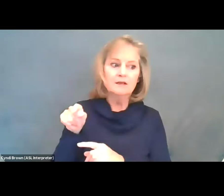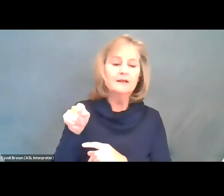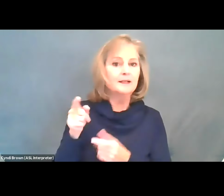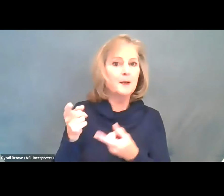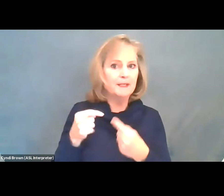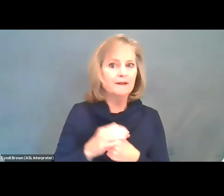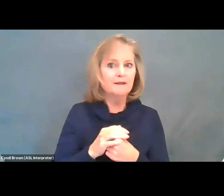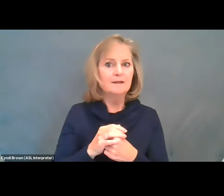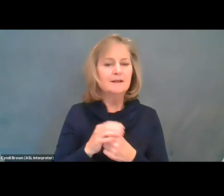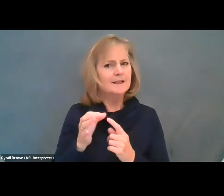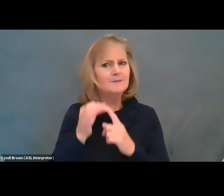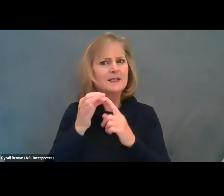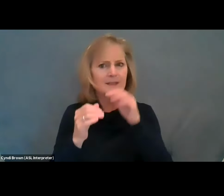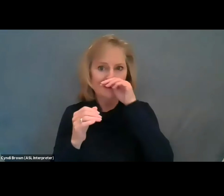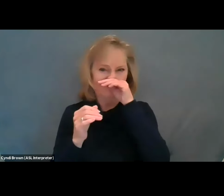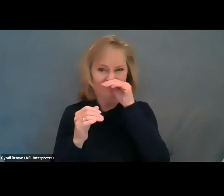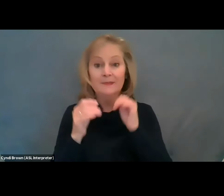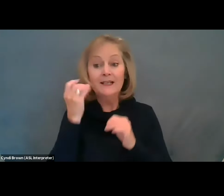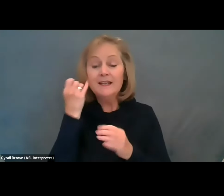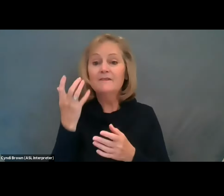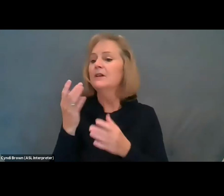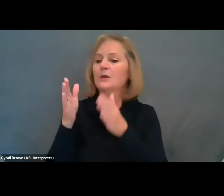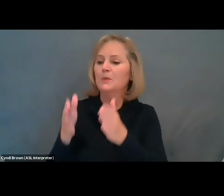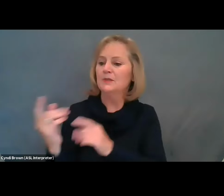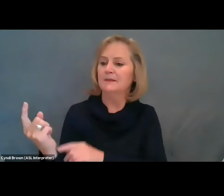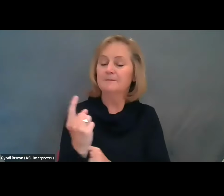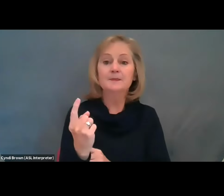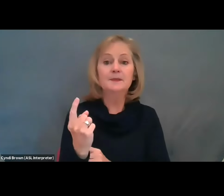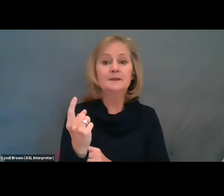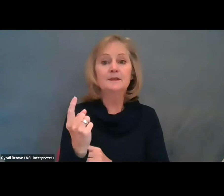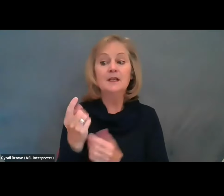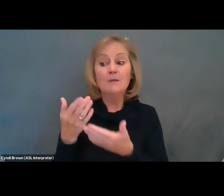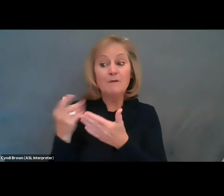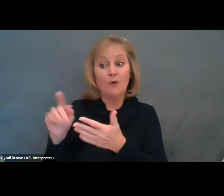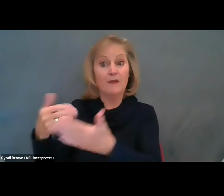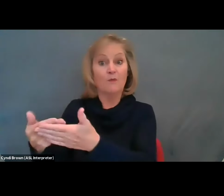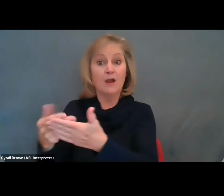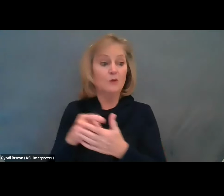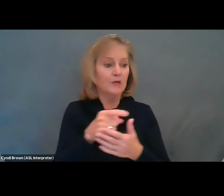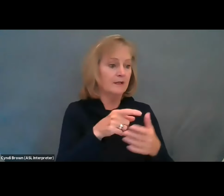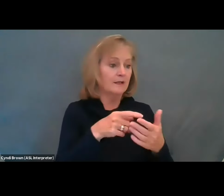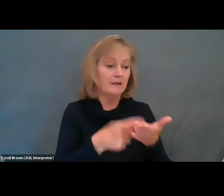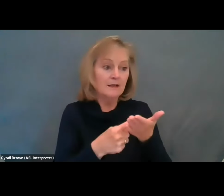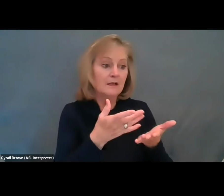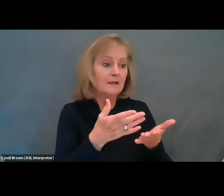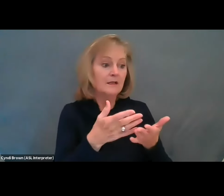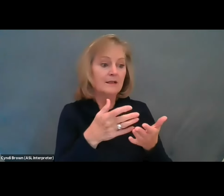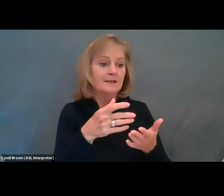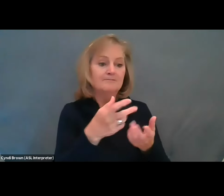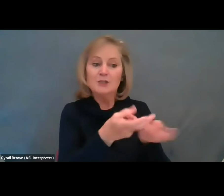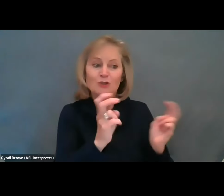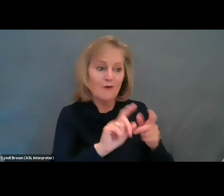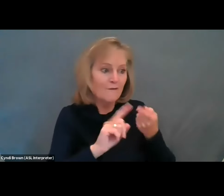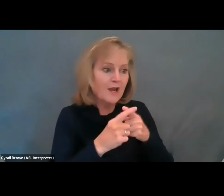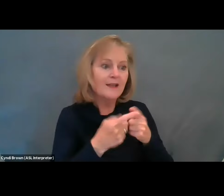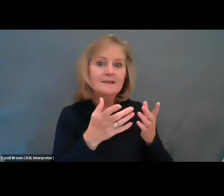think especially if somebody is coming and that's before they arrive, you can do things like circle of friends to